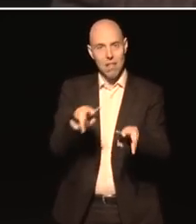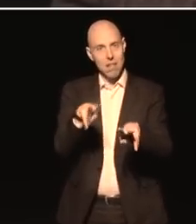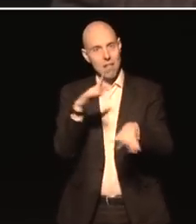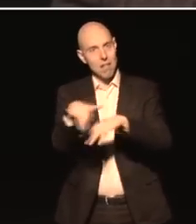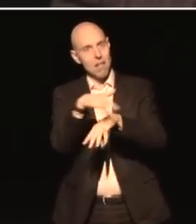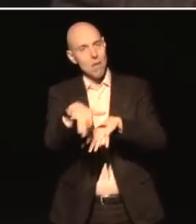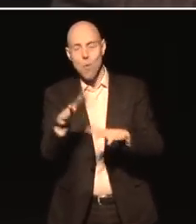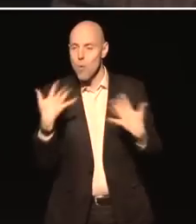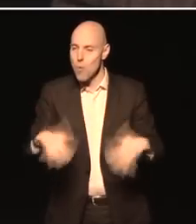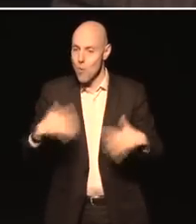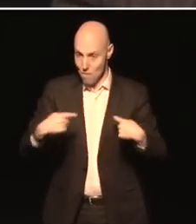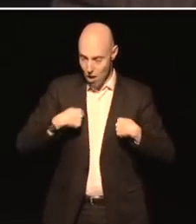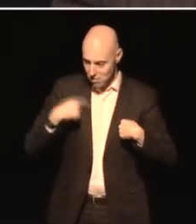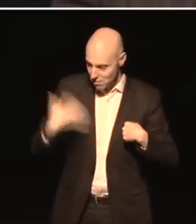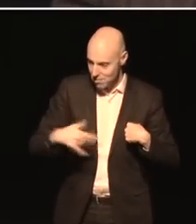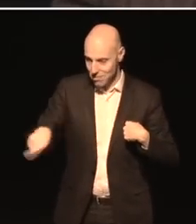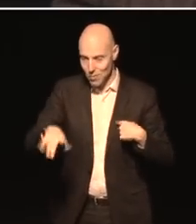ourselves.